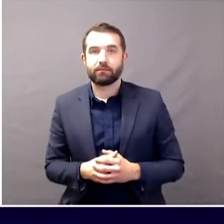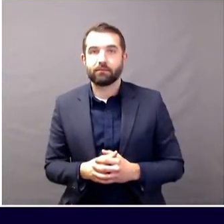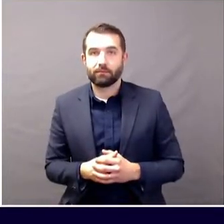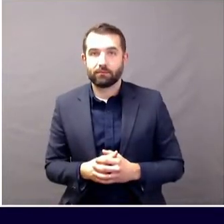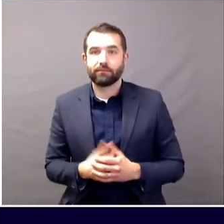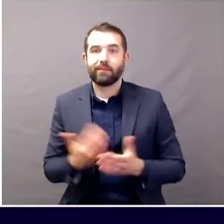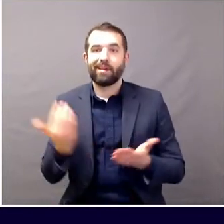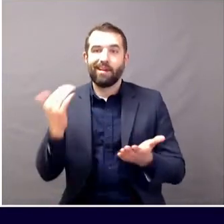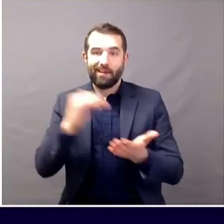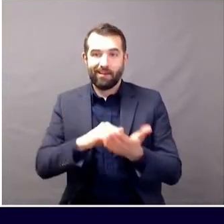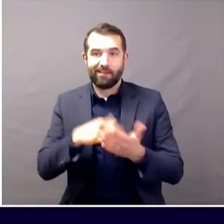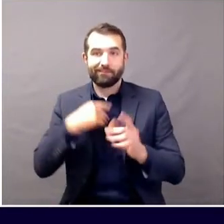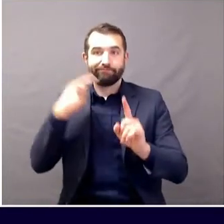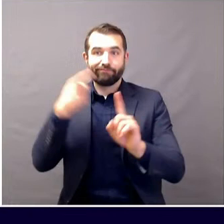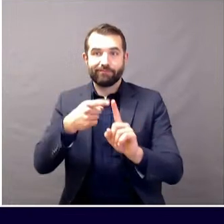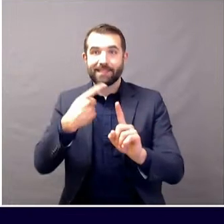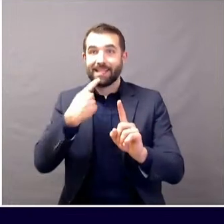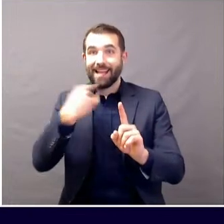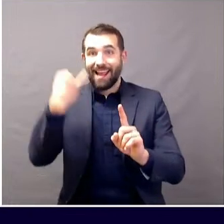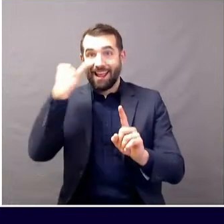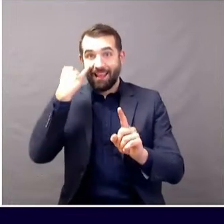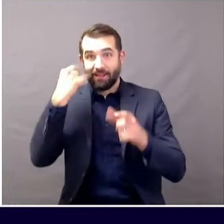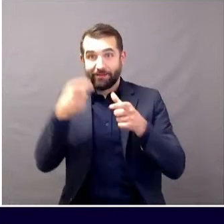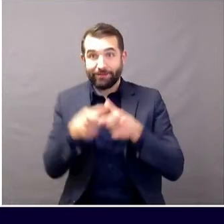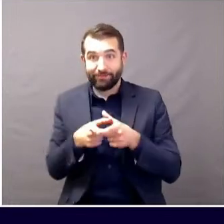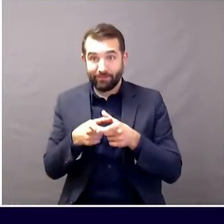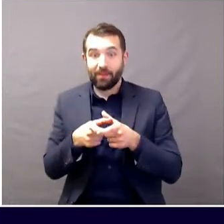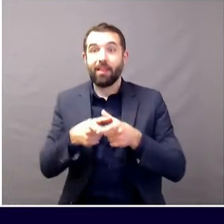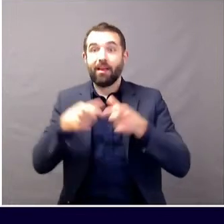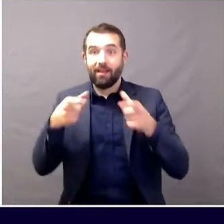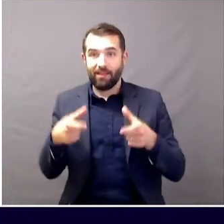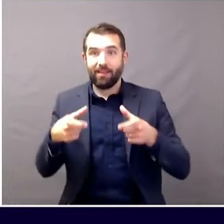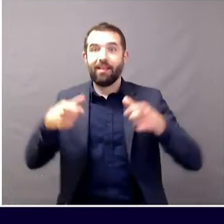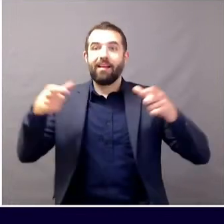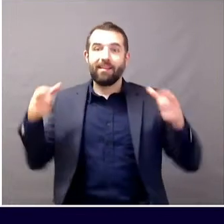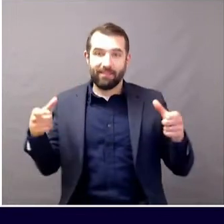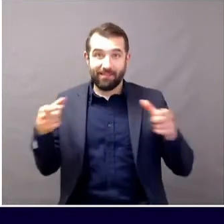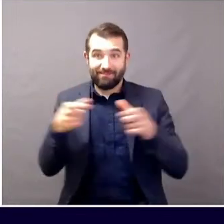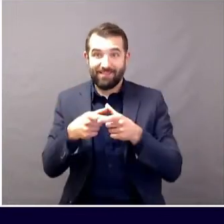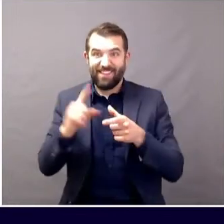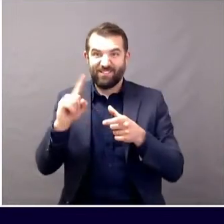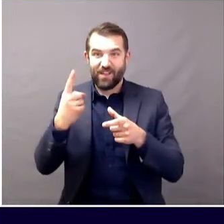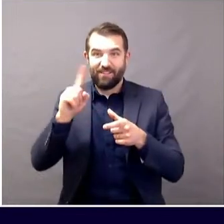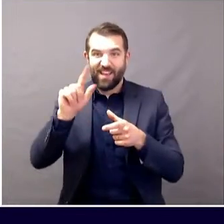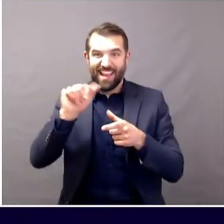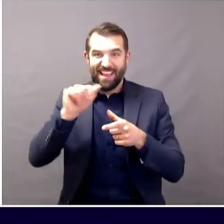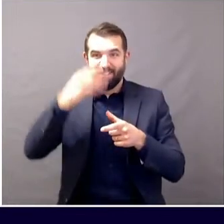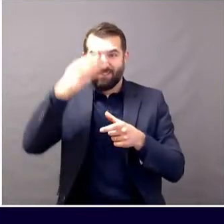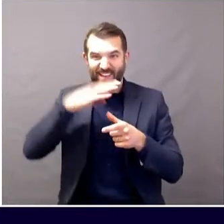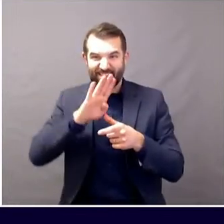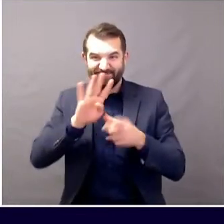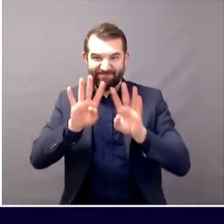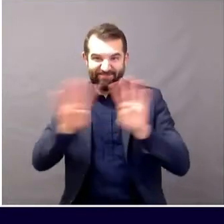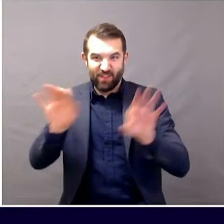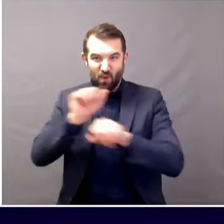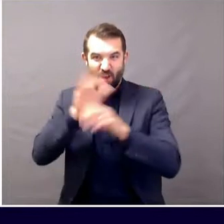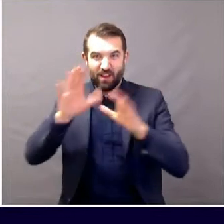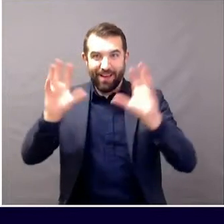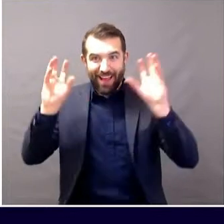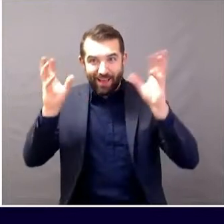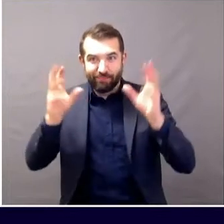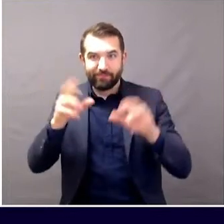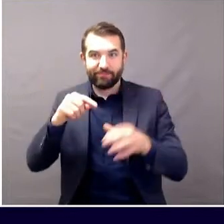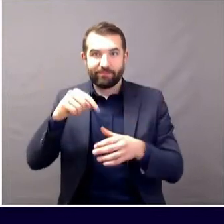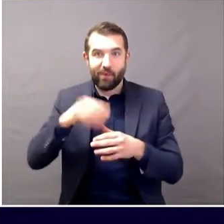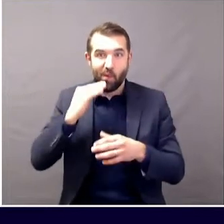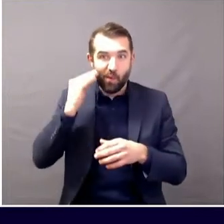circles. And at the very center are the groups that I've mentioned: frontline hospital-based workers, EMS clinicians, home health.